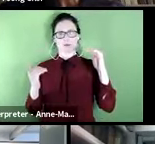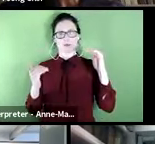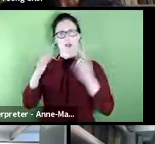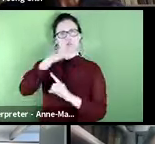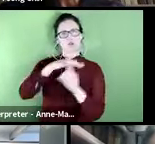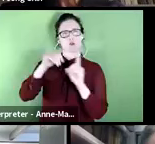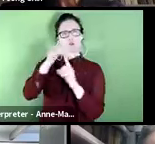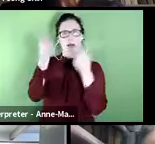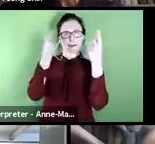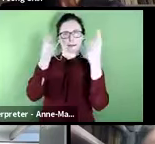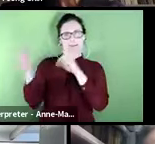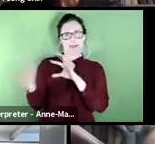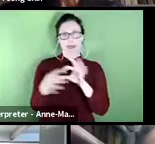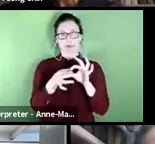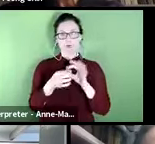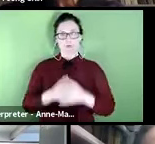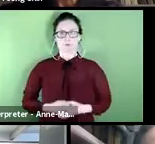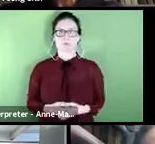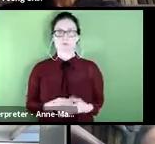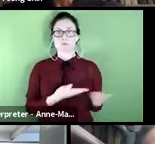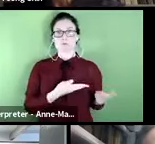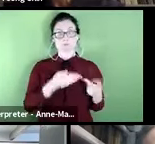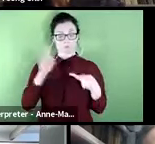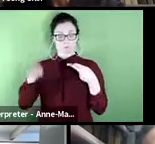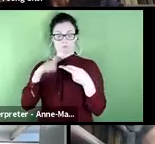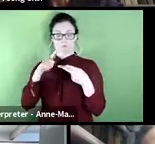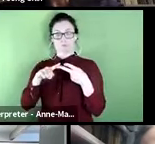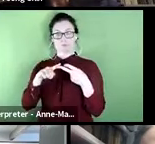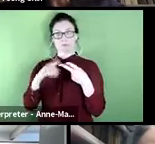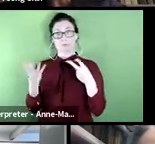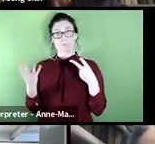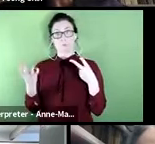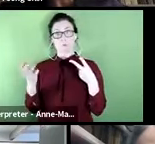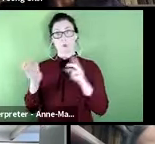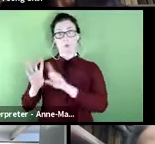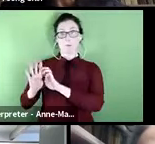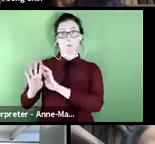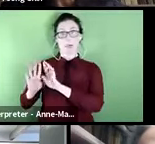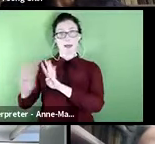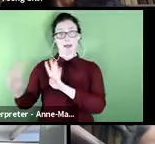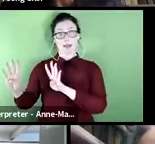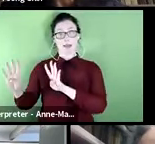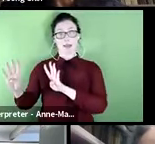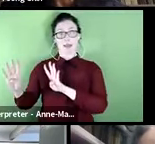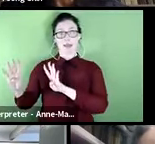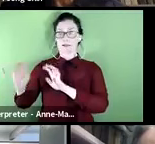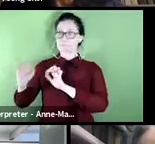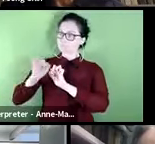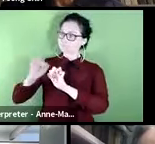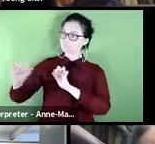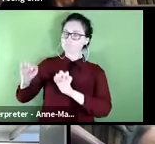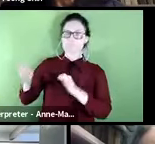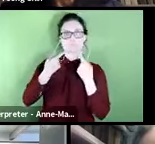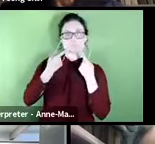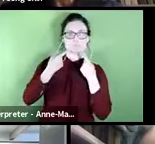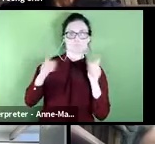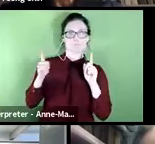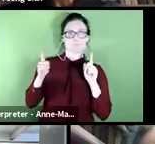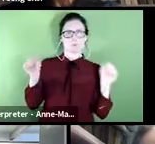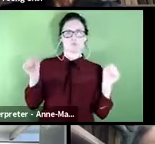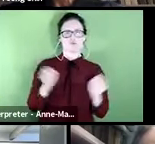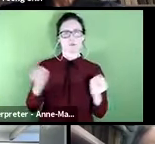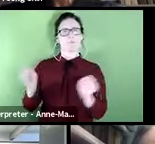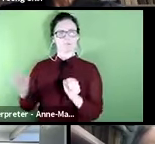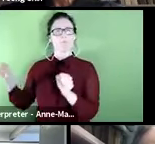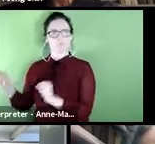And then I will pass on to the four other panelists to each introduce their remarks for a shorter period of